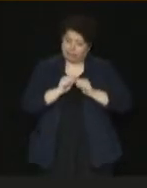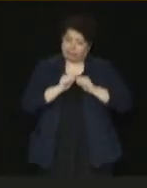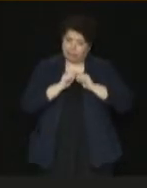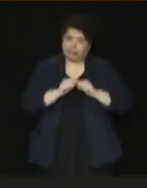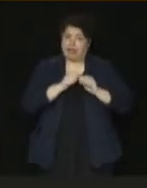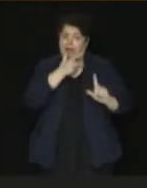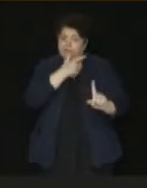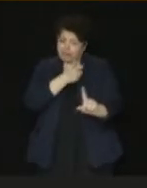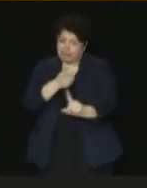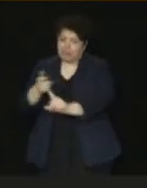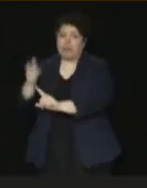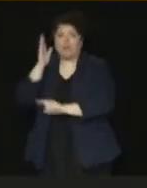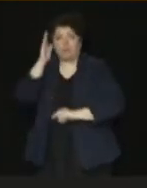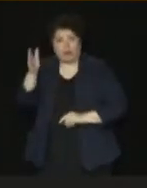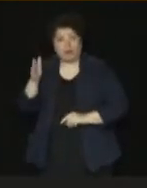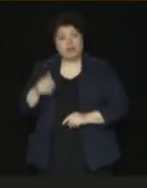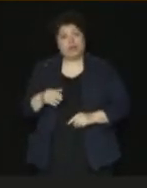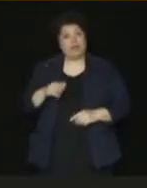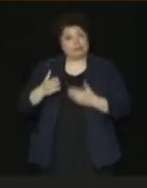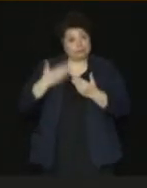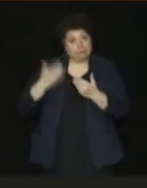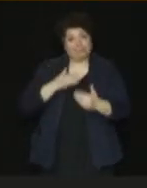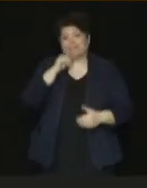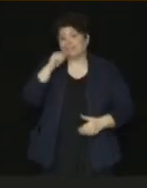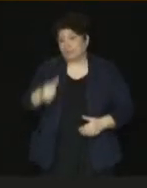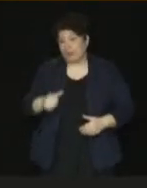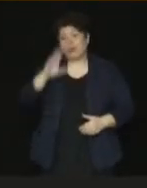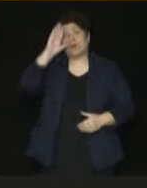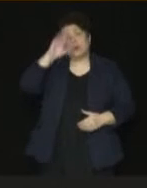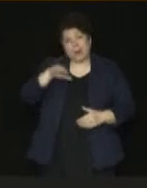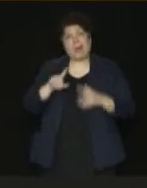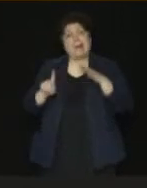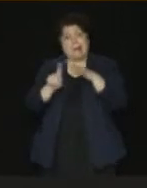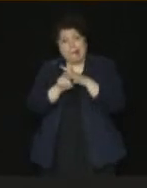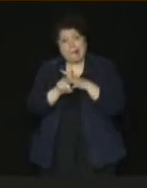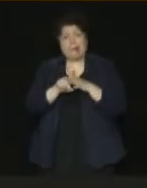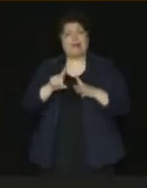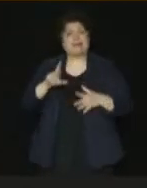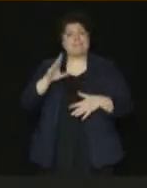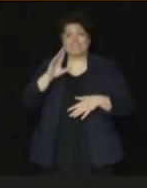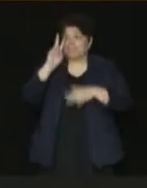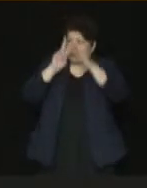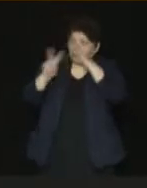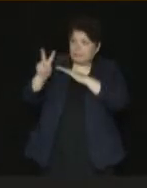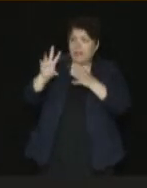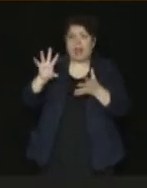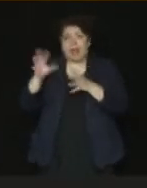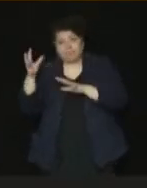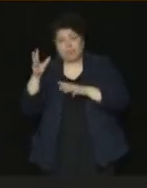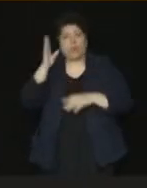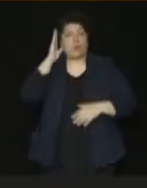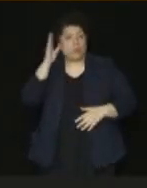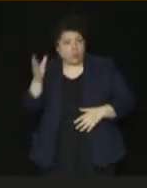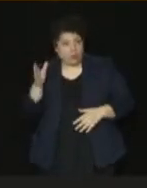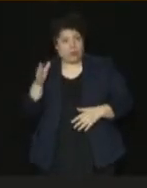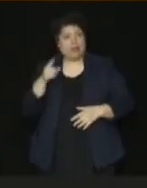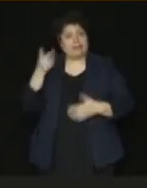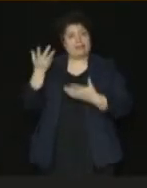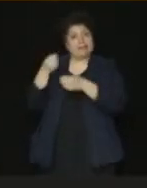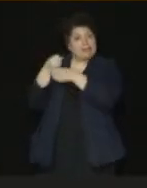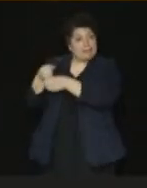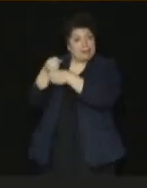is no small task, and we knew there would be some hurdles along the way with unpredictability and increased demand for